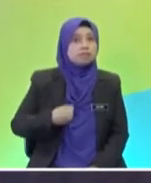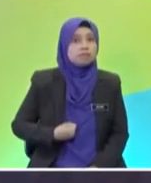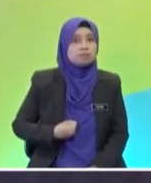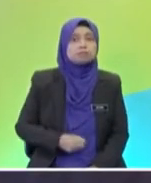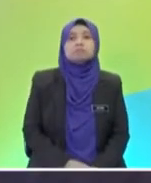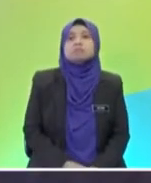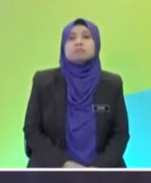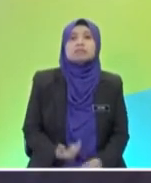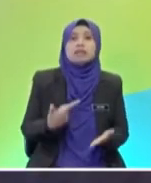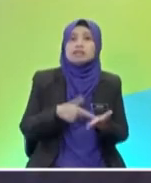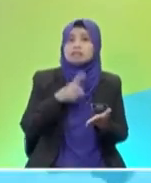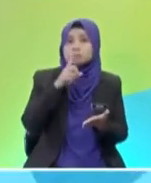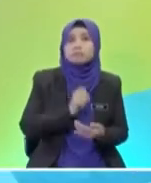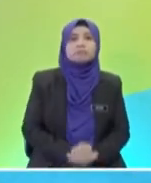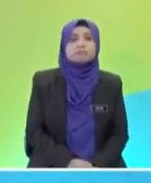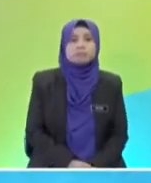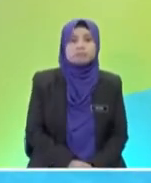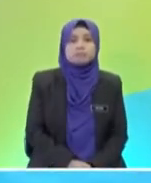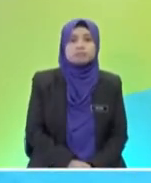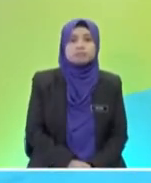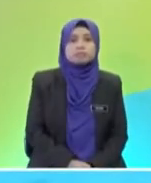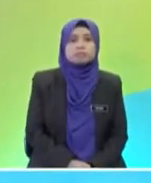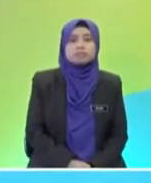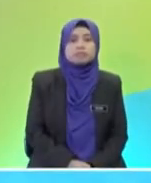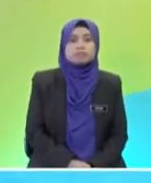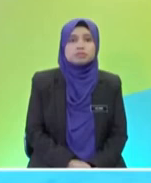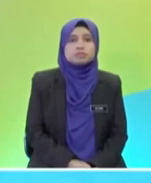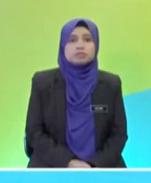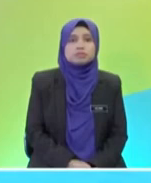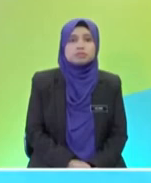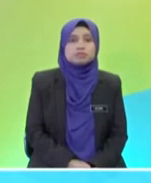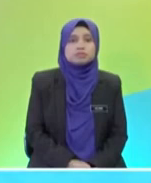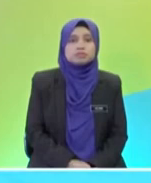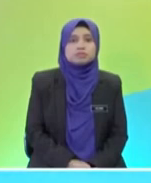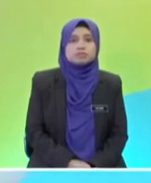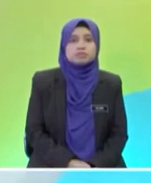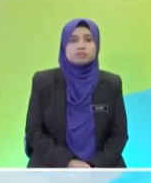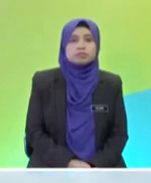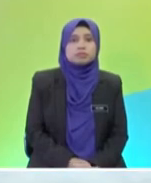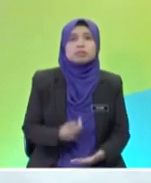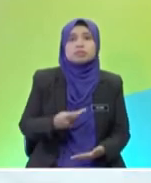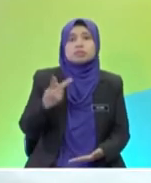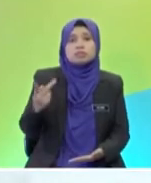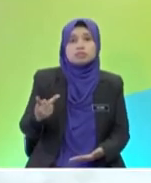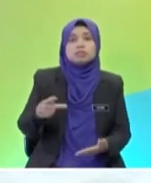else? Anyone? One more? Who else have been tried? Okay, Tamil. Yeah, Tamil. Okay. Yes, teacher. Product